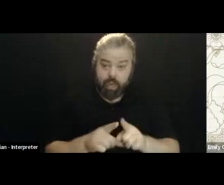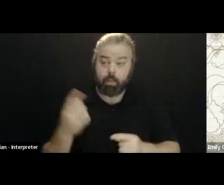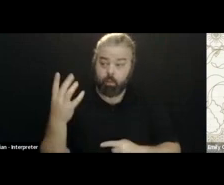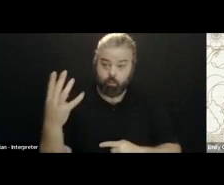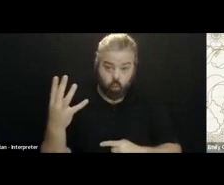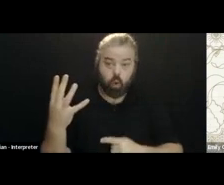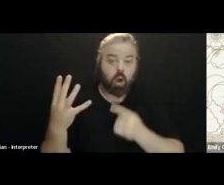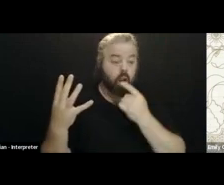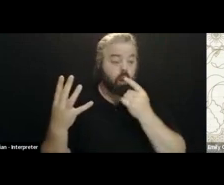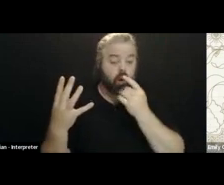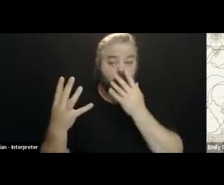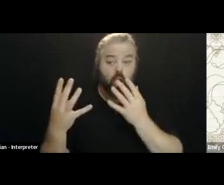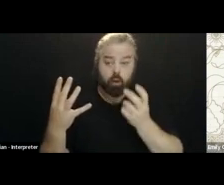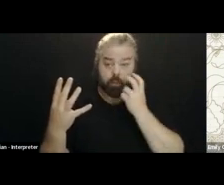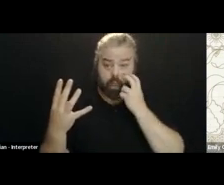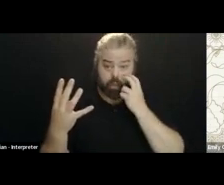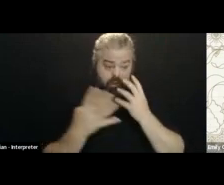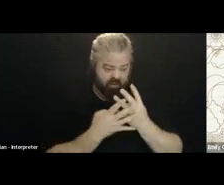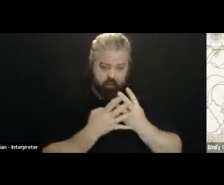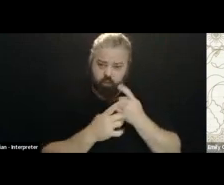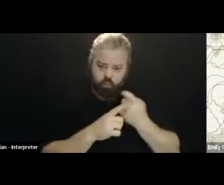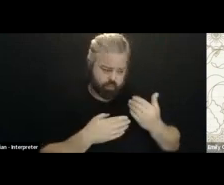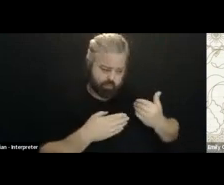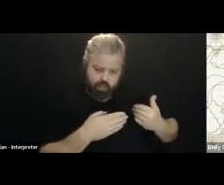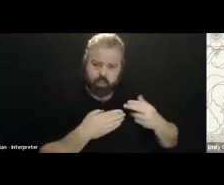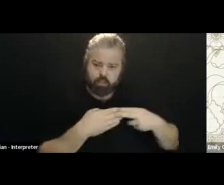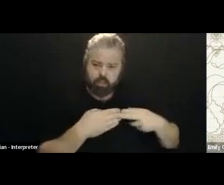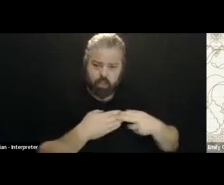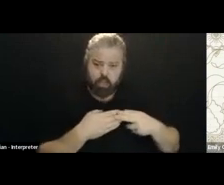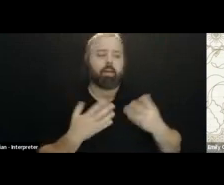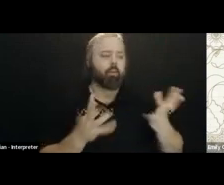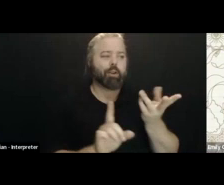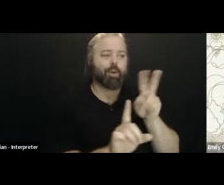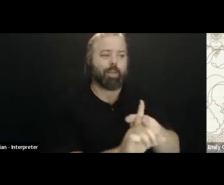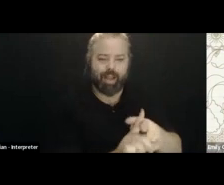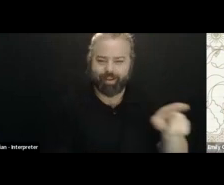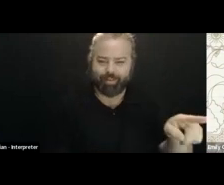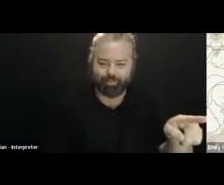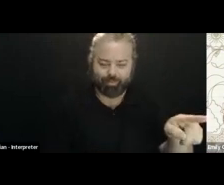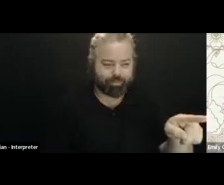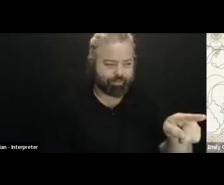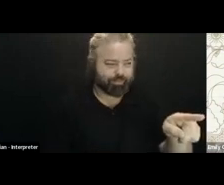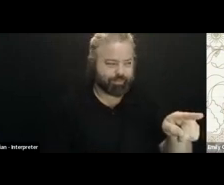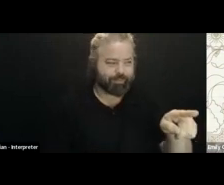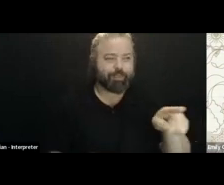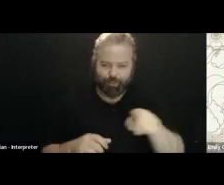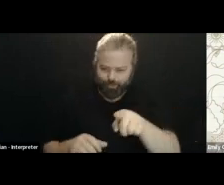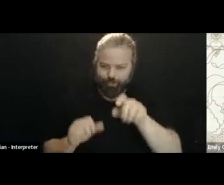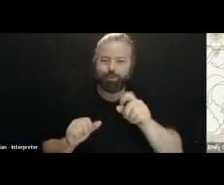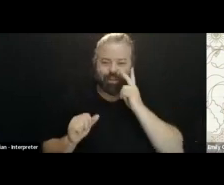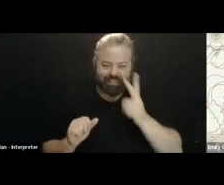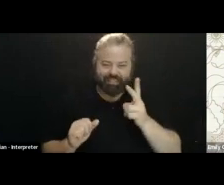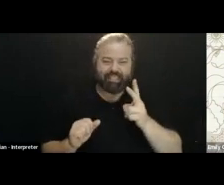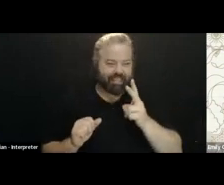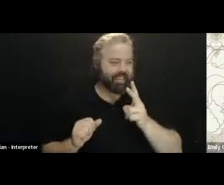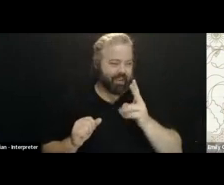filters that you saw in the previous slide, those have been applied to this same document. And so you can sort of see what